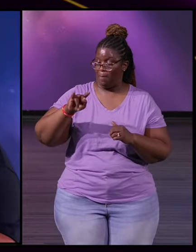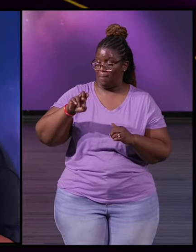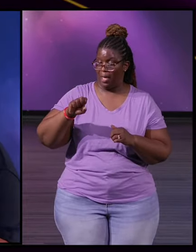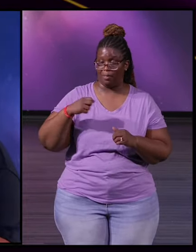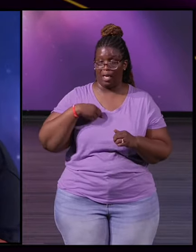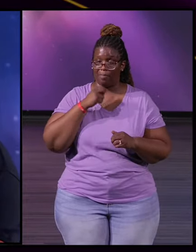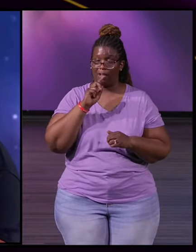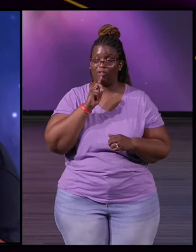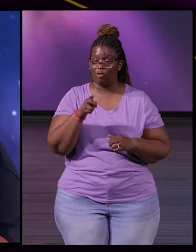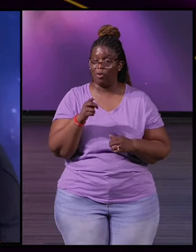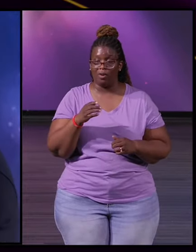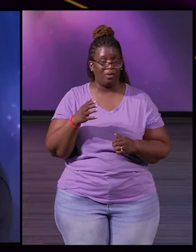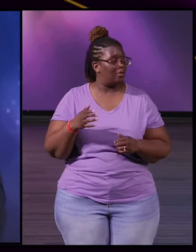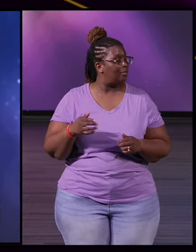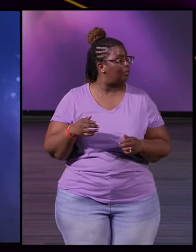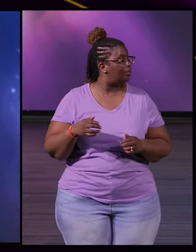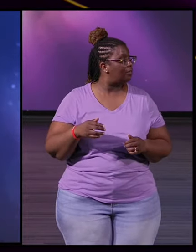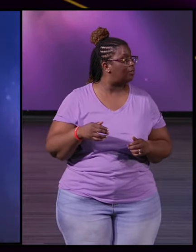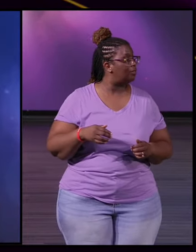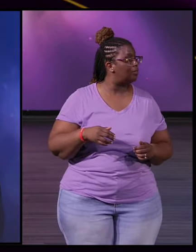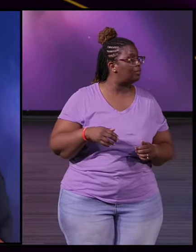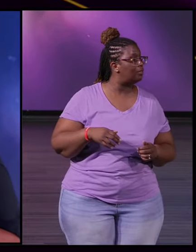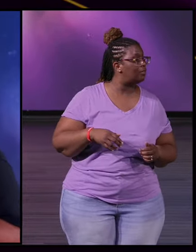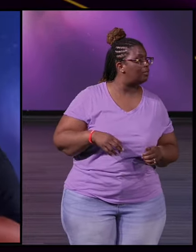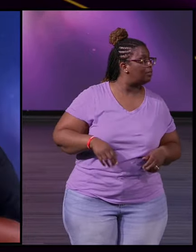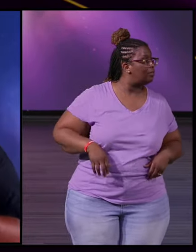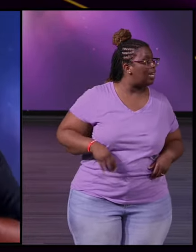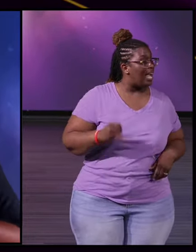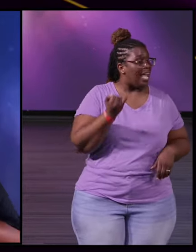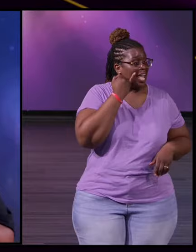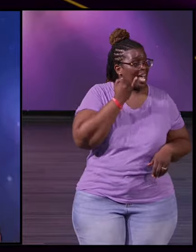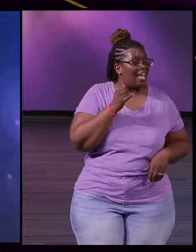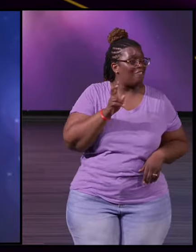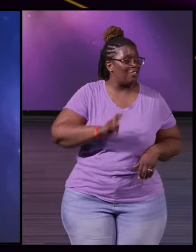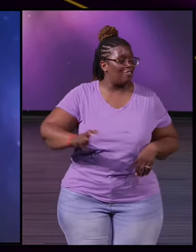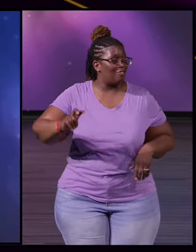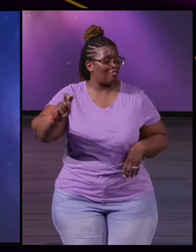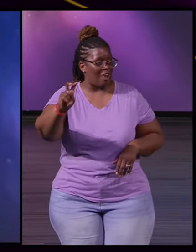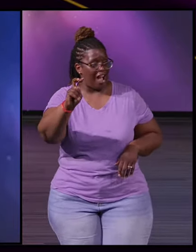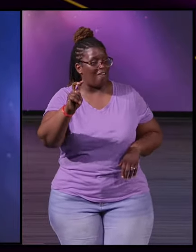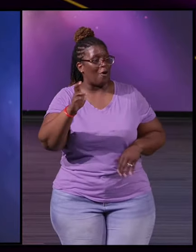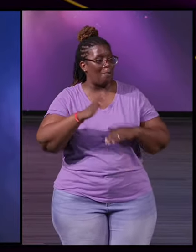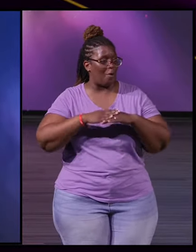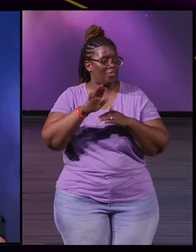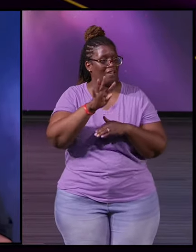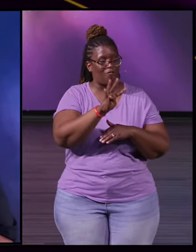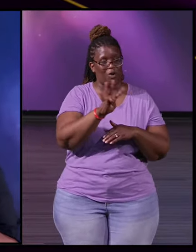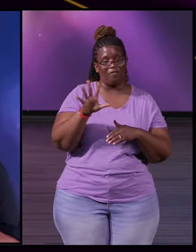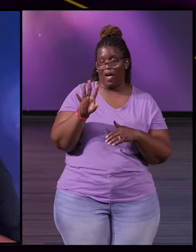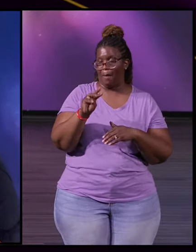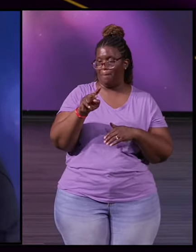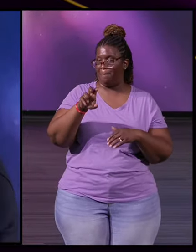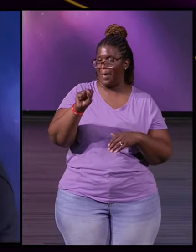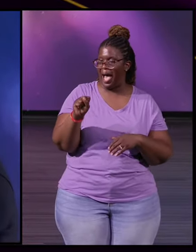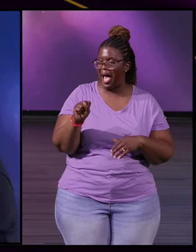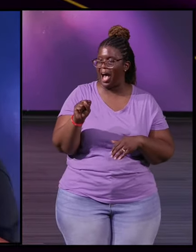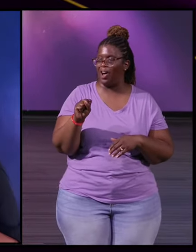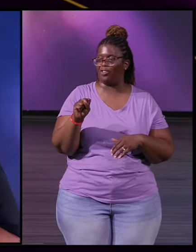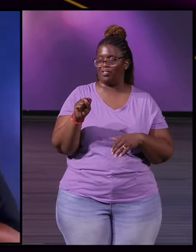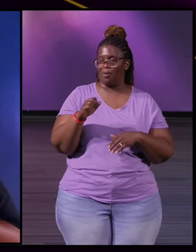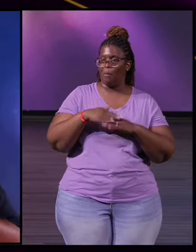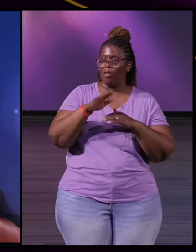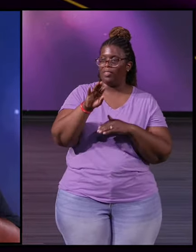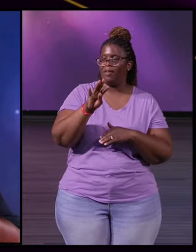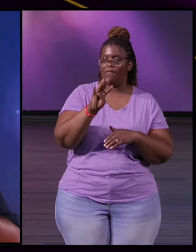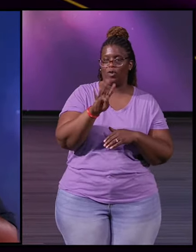That might be Alaska, I don't know. All right, if you traveled more than 45 miles, I know that's Raleigh, Greenville, more than